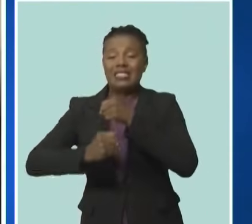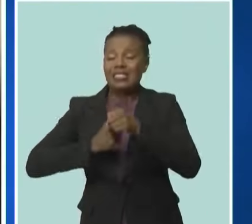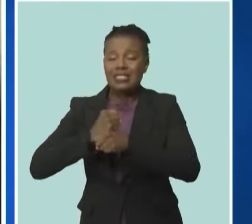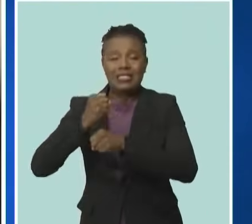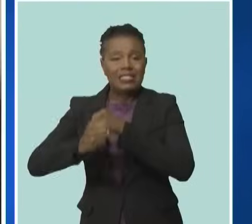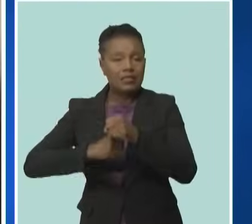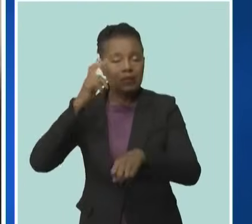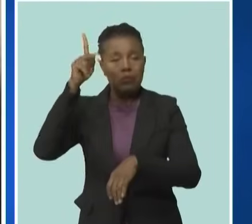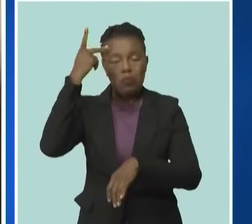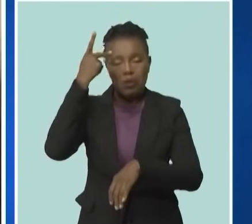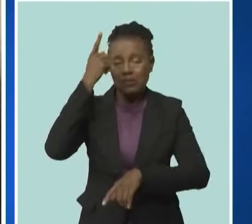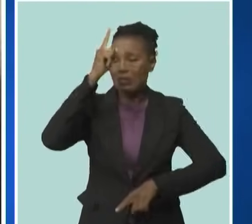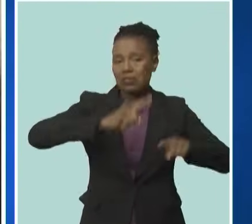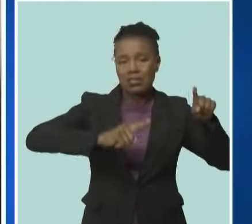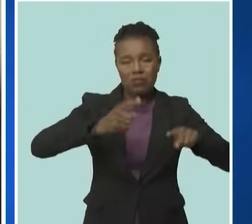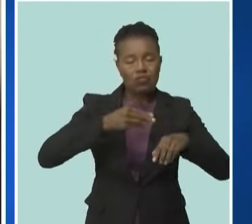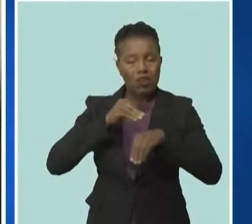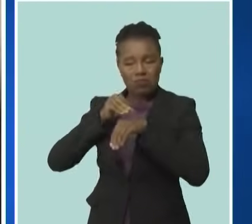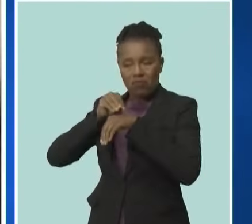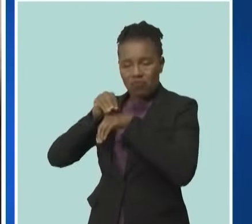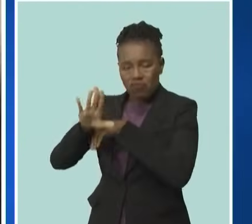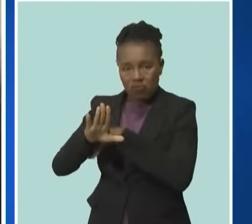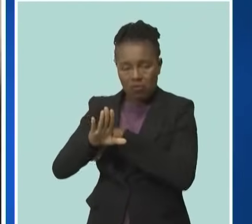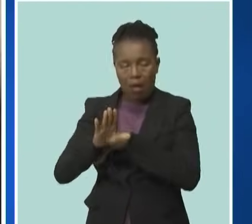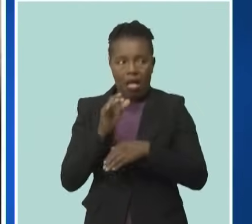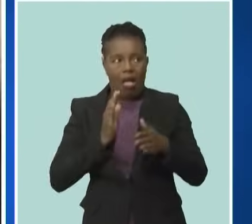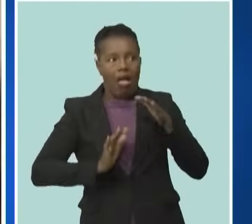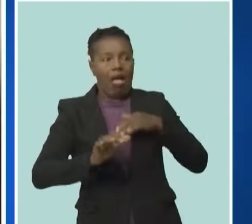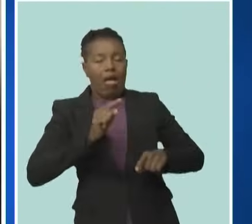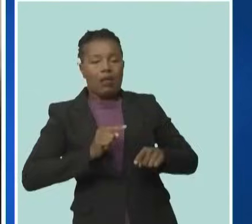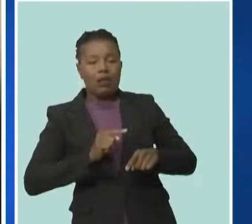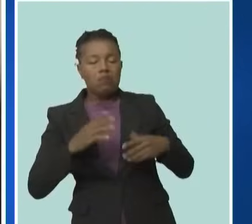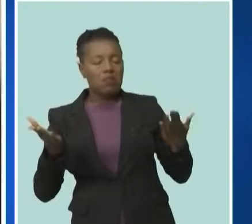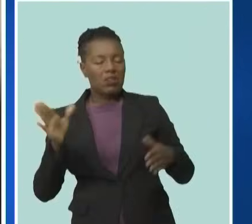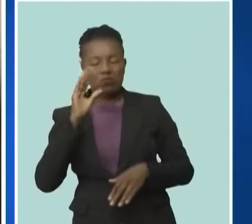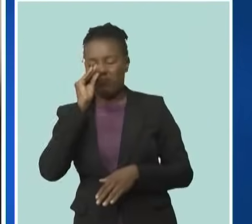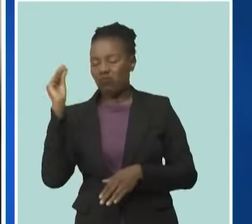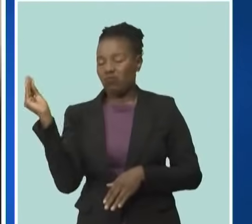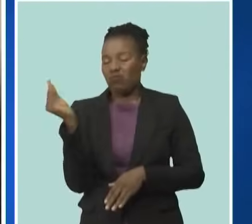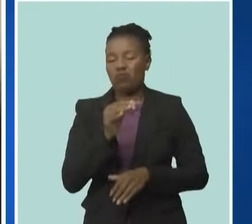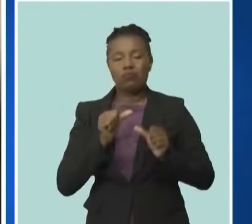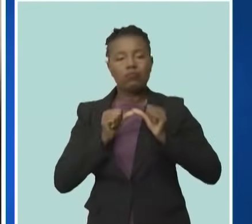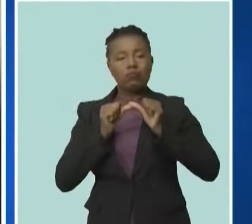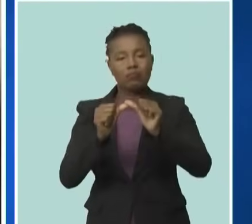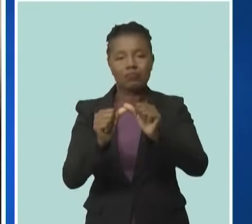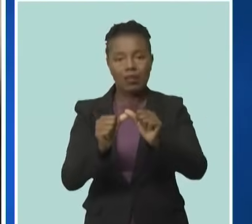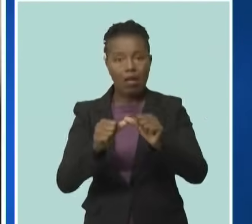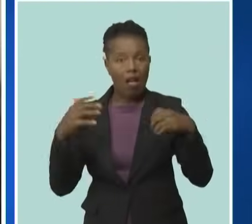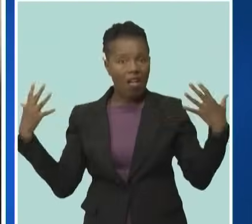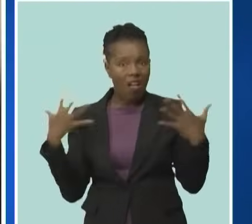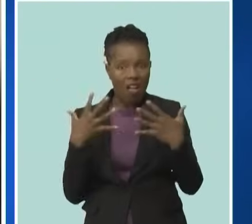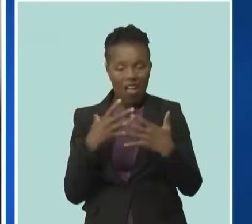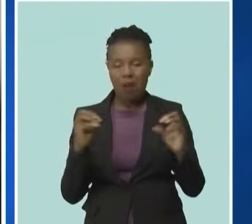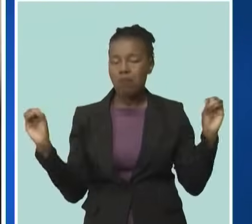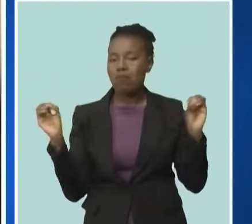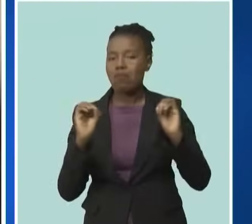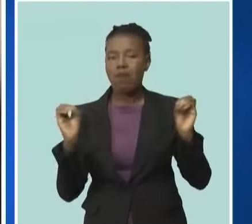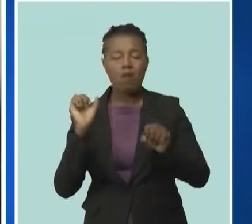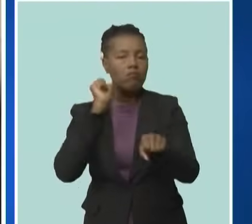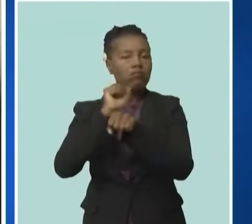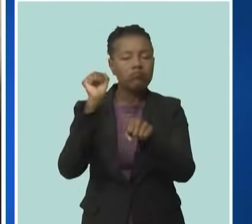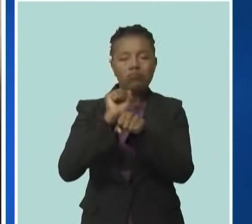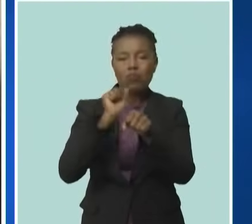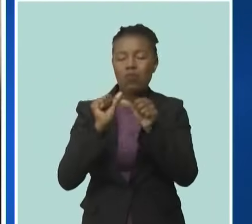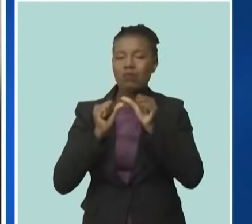at every turn, but he ignored them and soldiered on. He was fearless, and he worked tirelessly